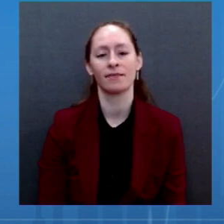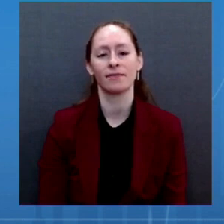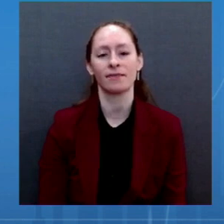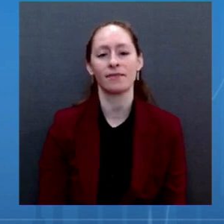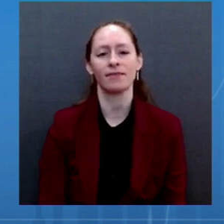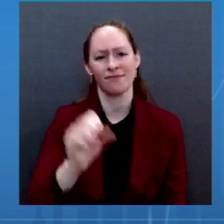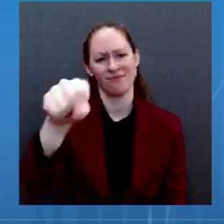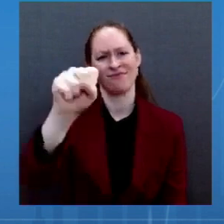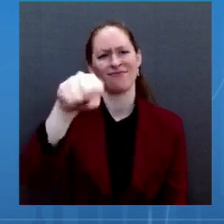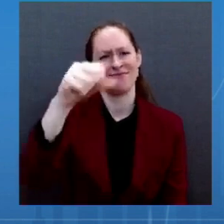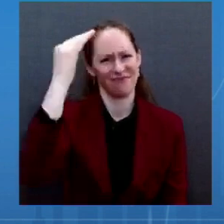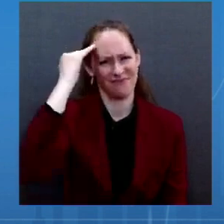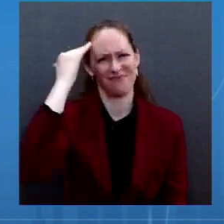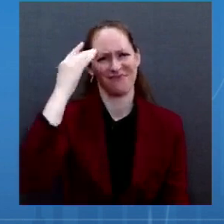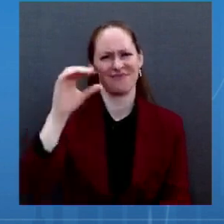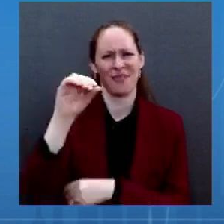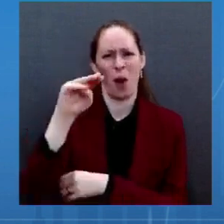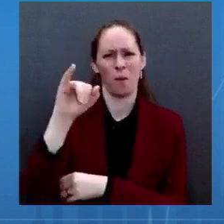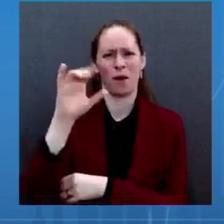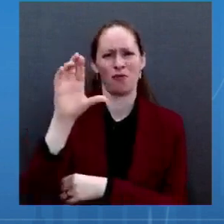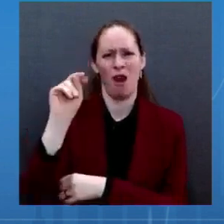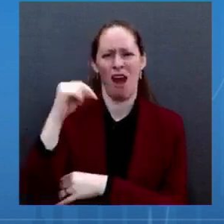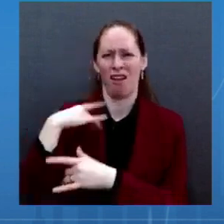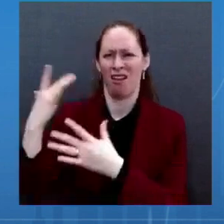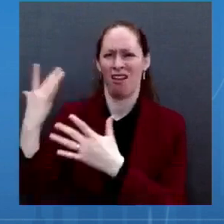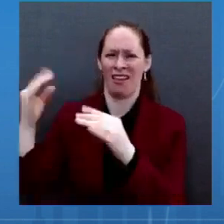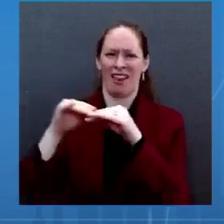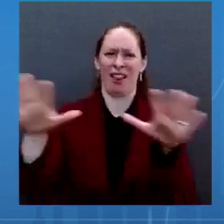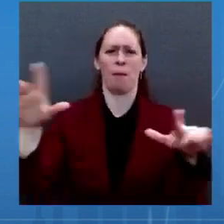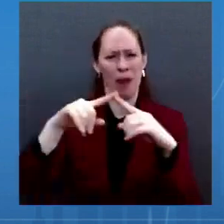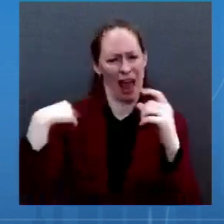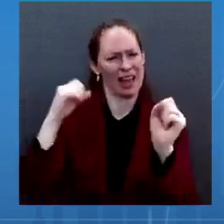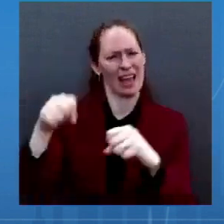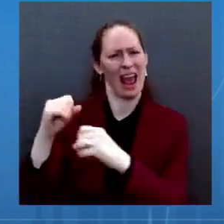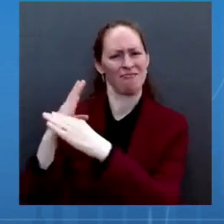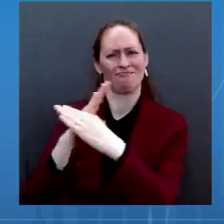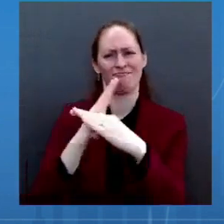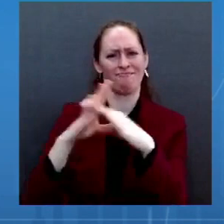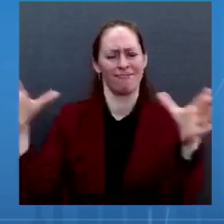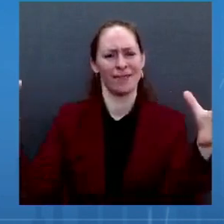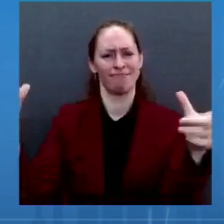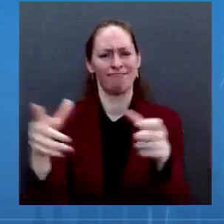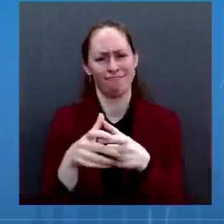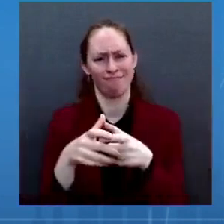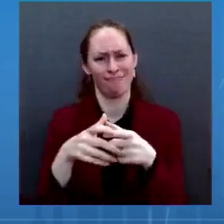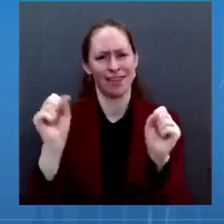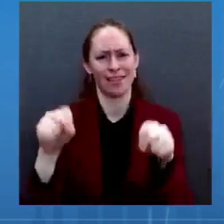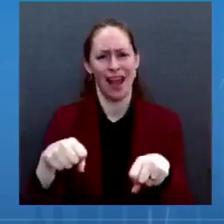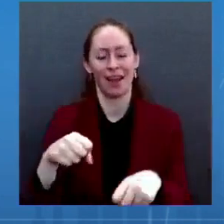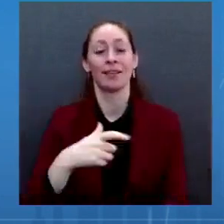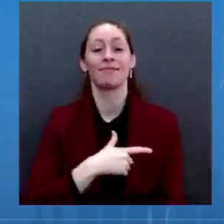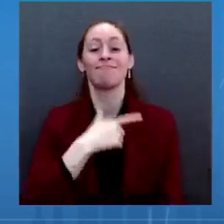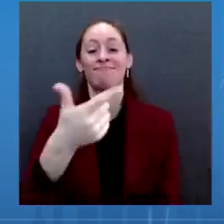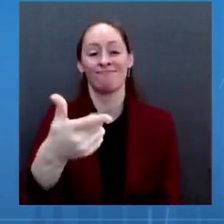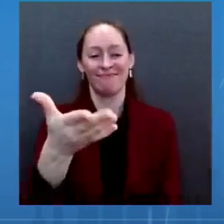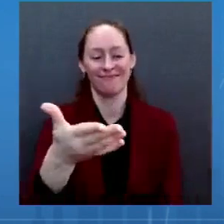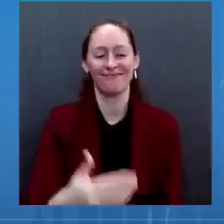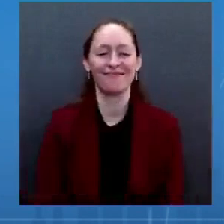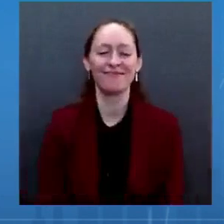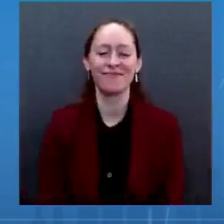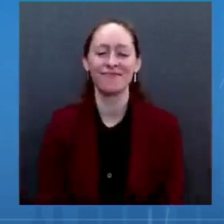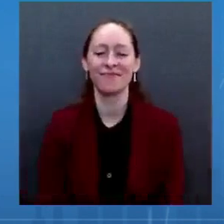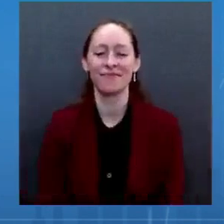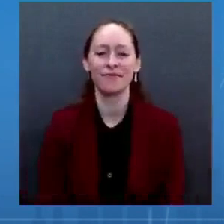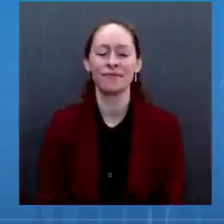Walensky. Thank you, Jeff, and good morning, everyone. I'd like to start by walking you through today's data. The current 7-day daily average